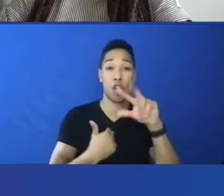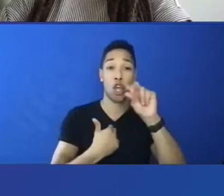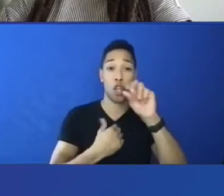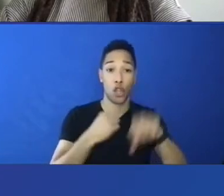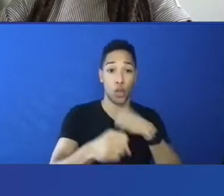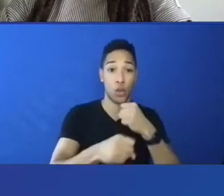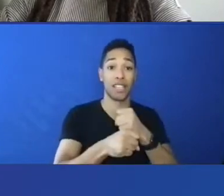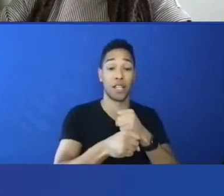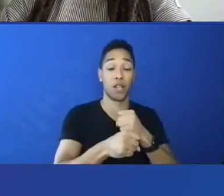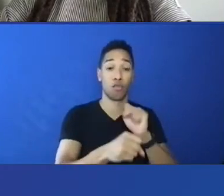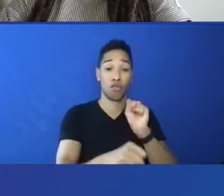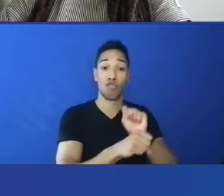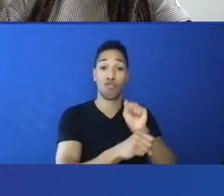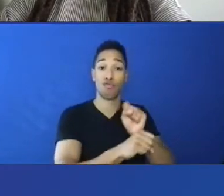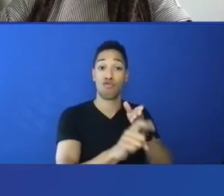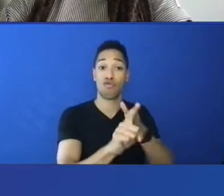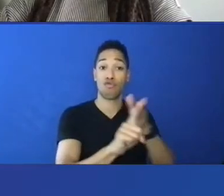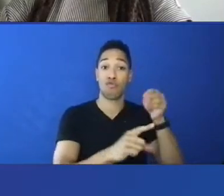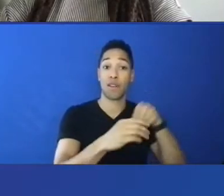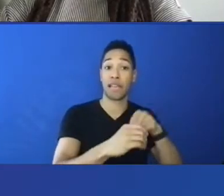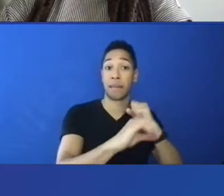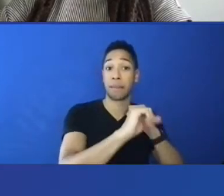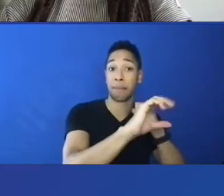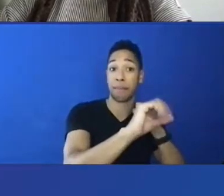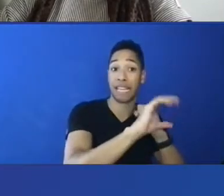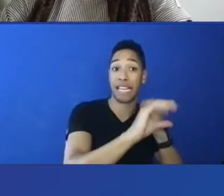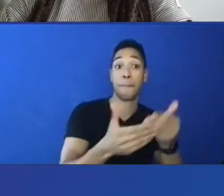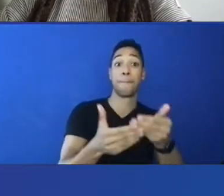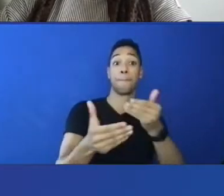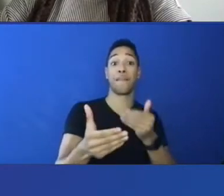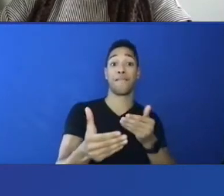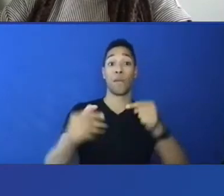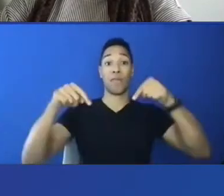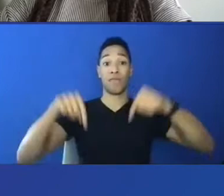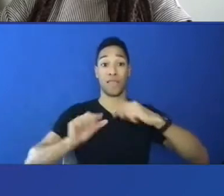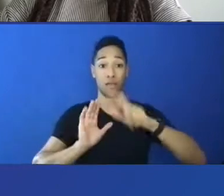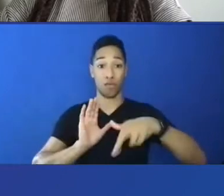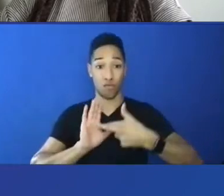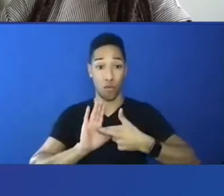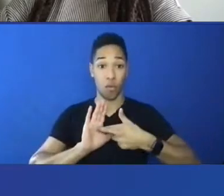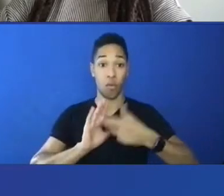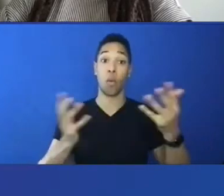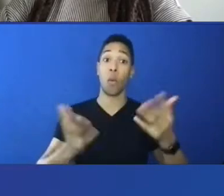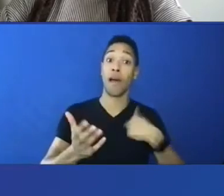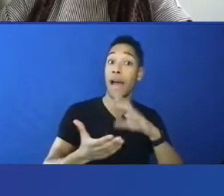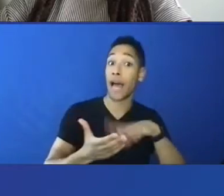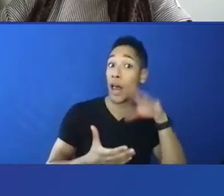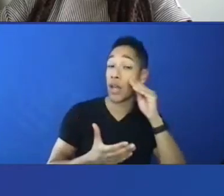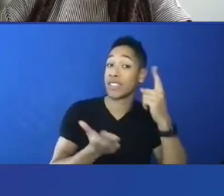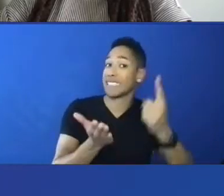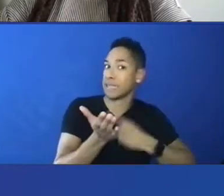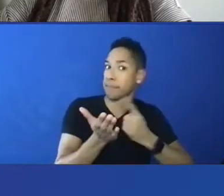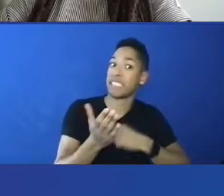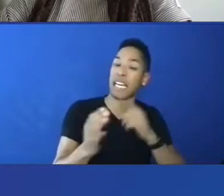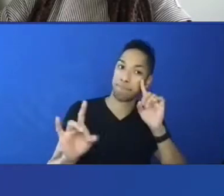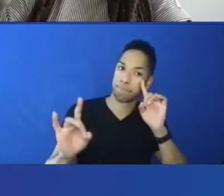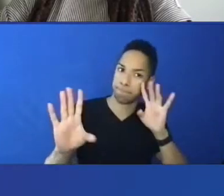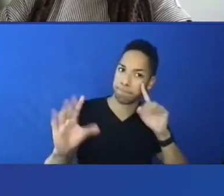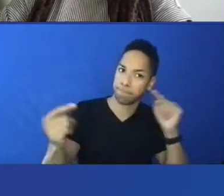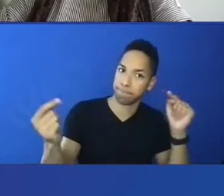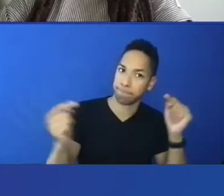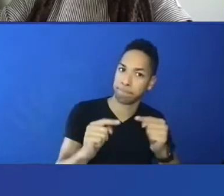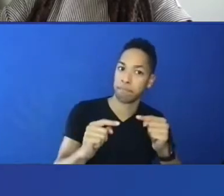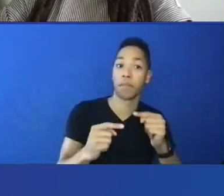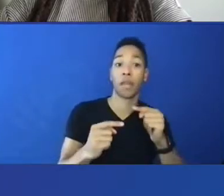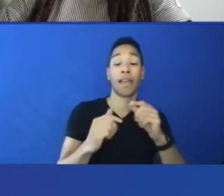the media business before I came to this role. And what I learned, sometimes very painfully, is the way you